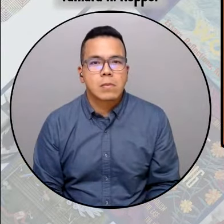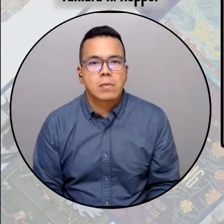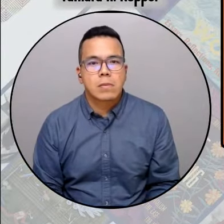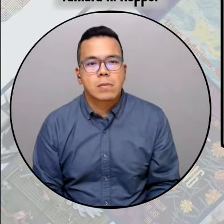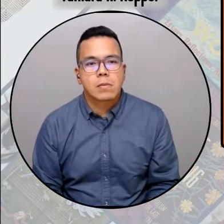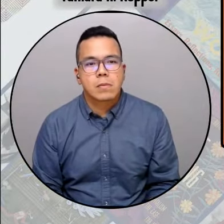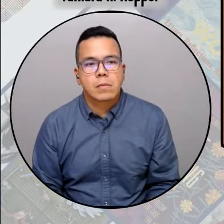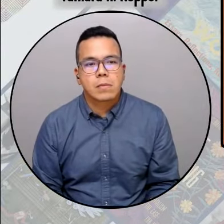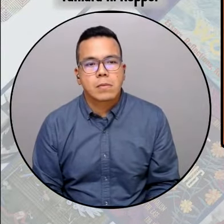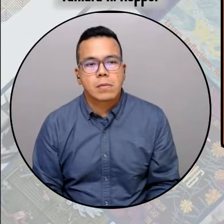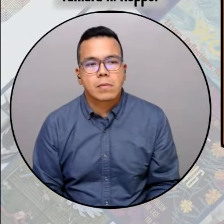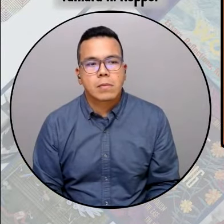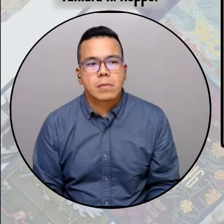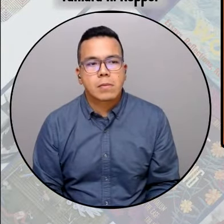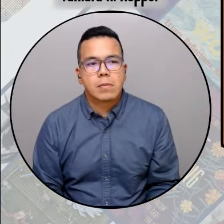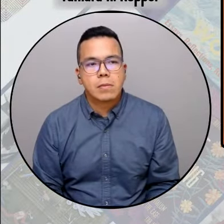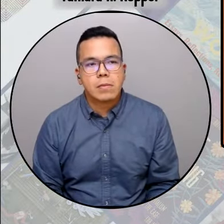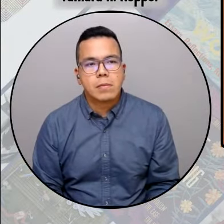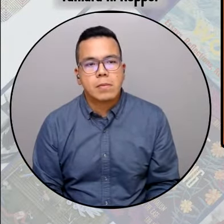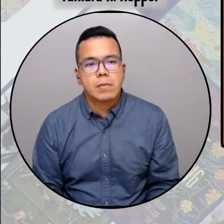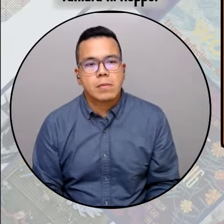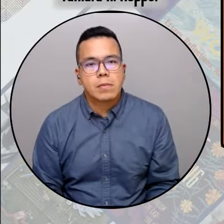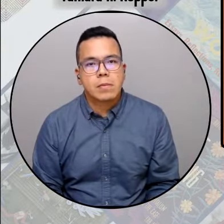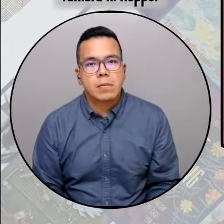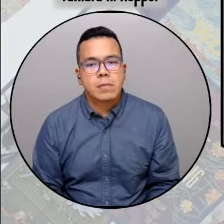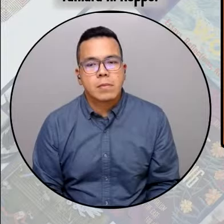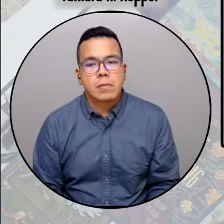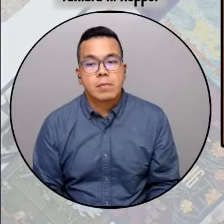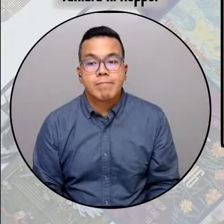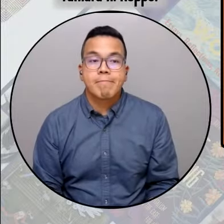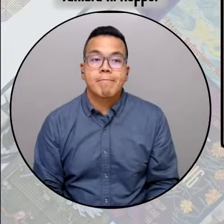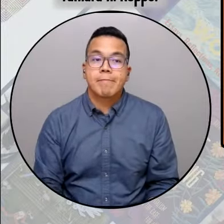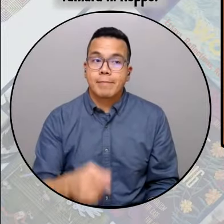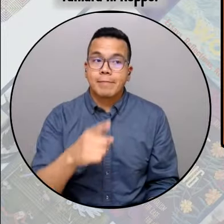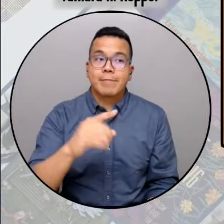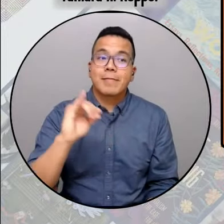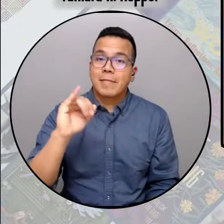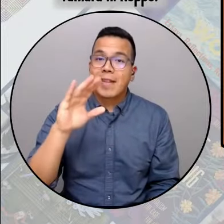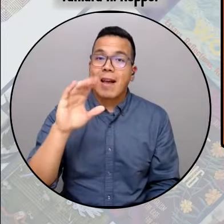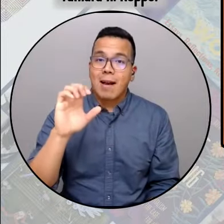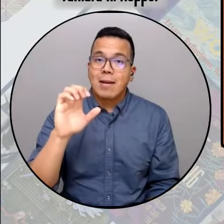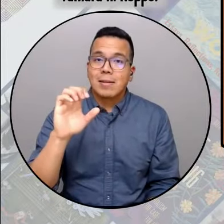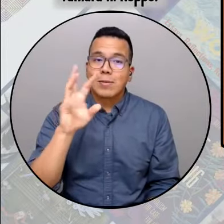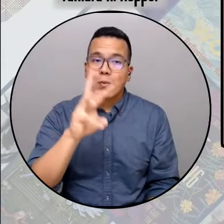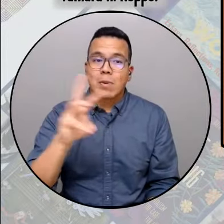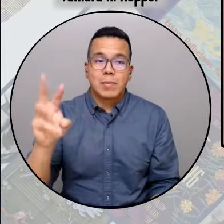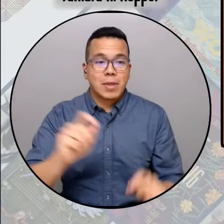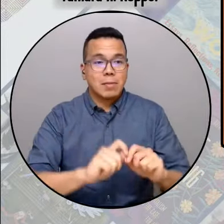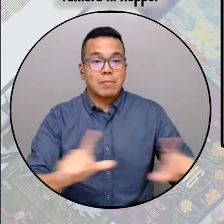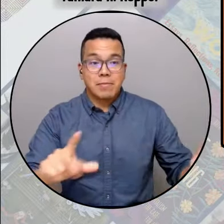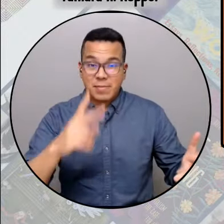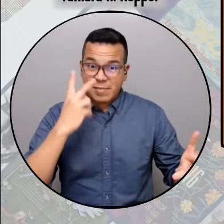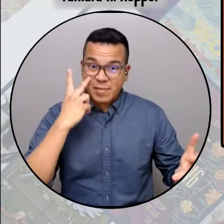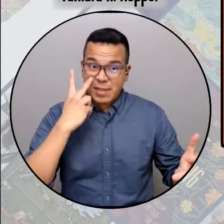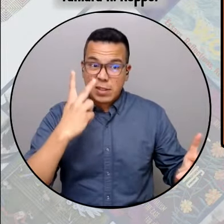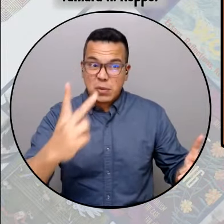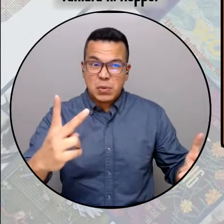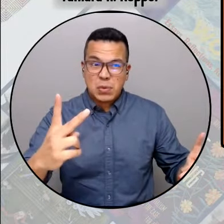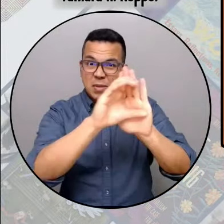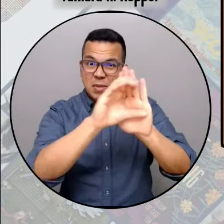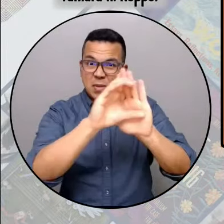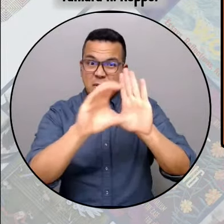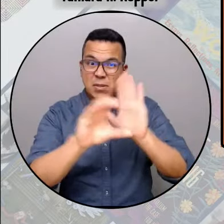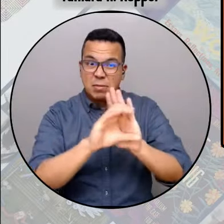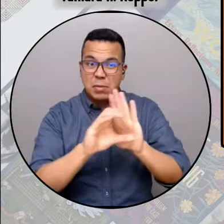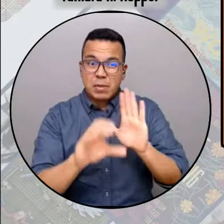now here, right, this is ICE. And, you know, see all this propaganda they got going on the website here?